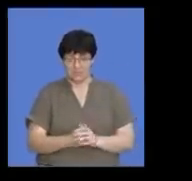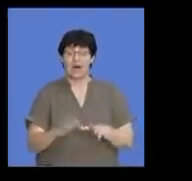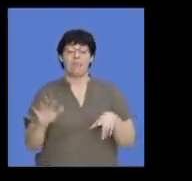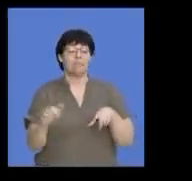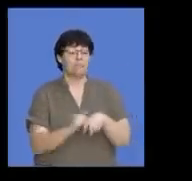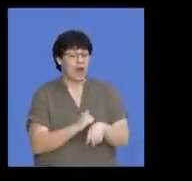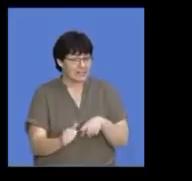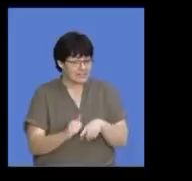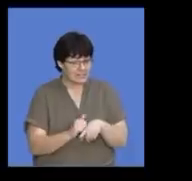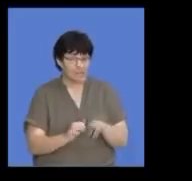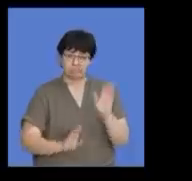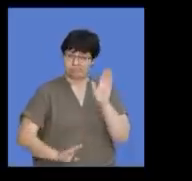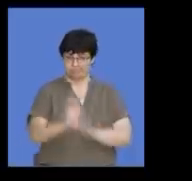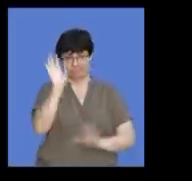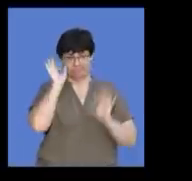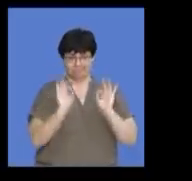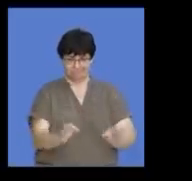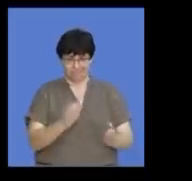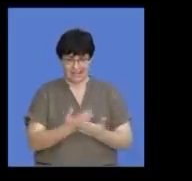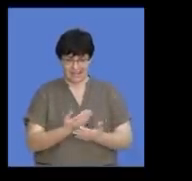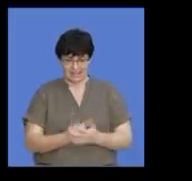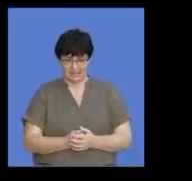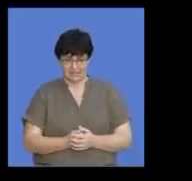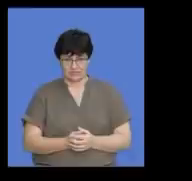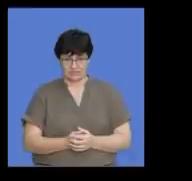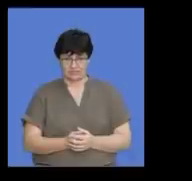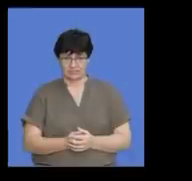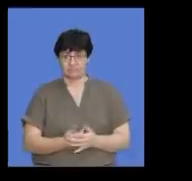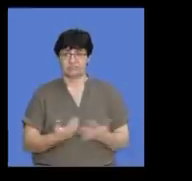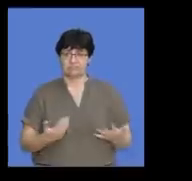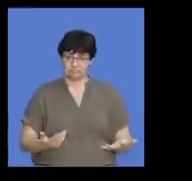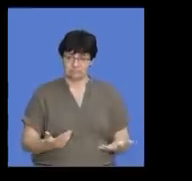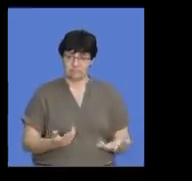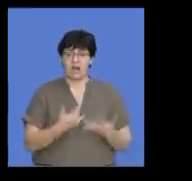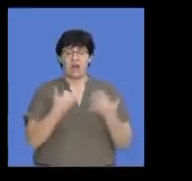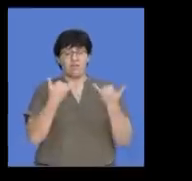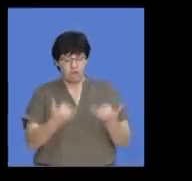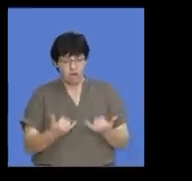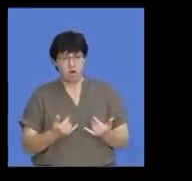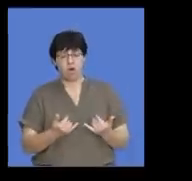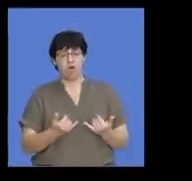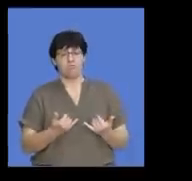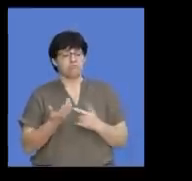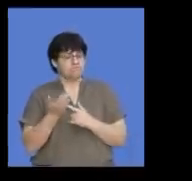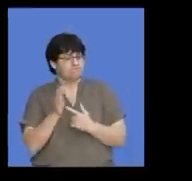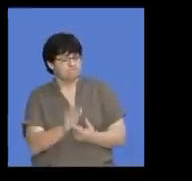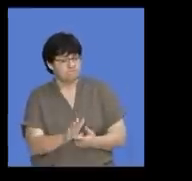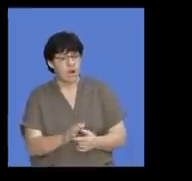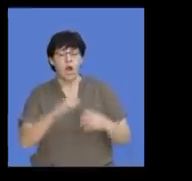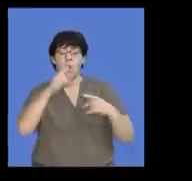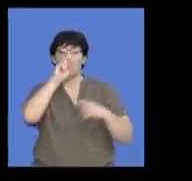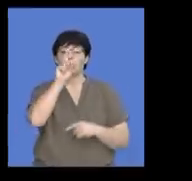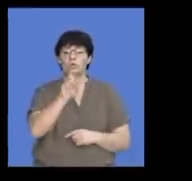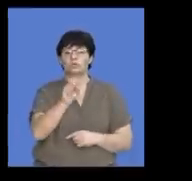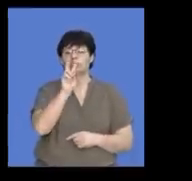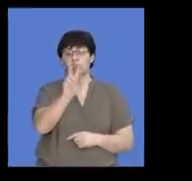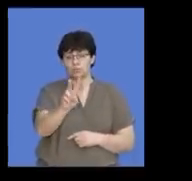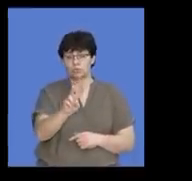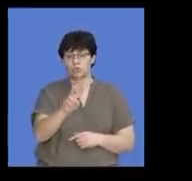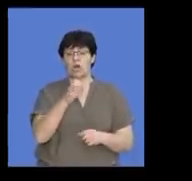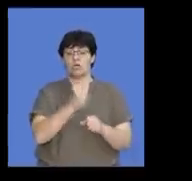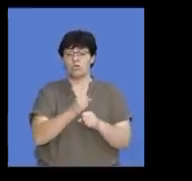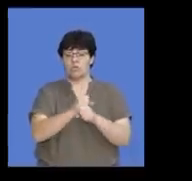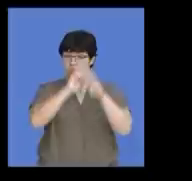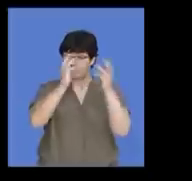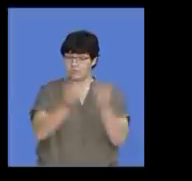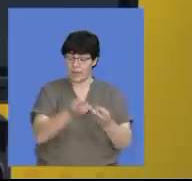practice makes perfect. For today's lesson, we're going to be focusing on question 2 of Geography